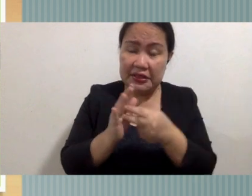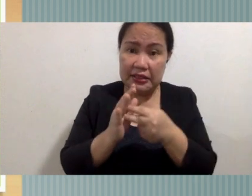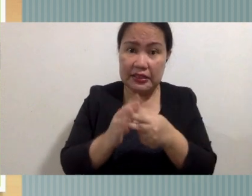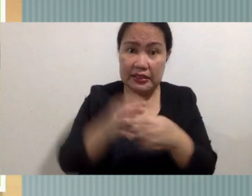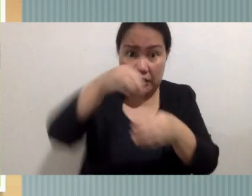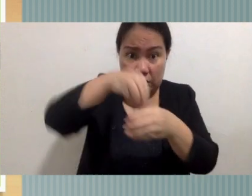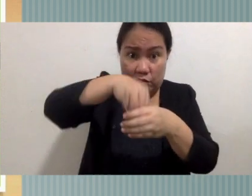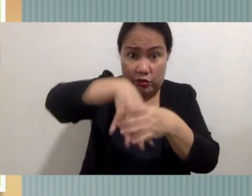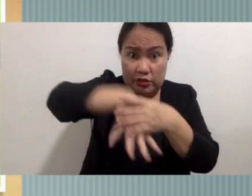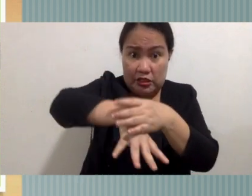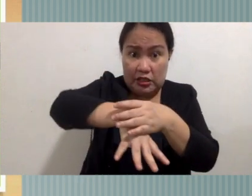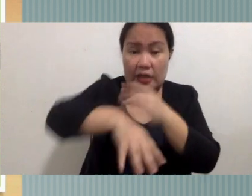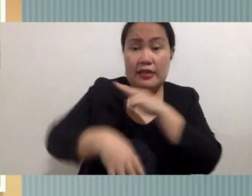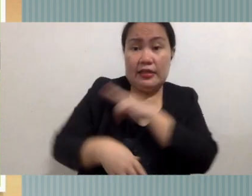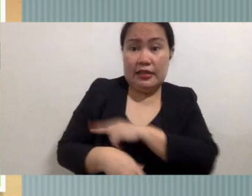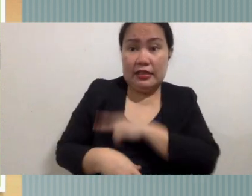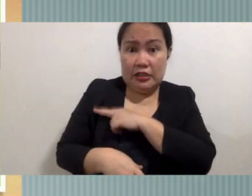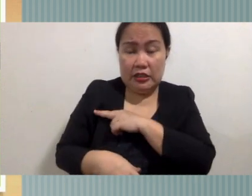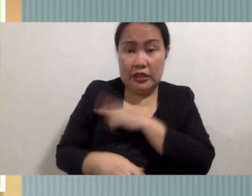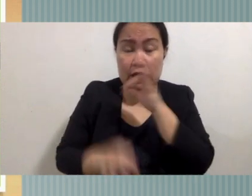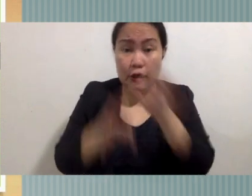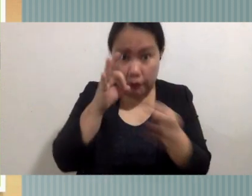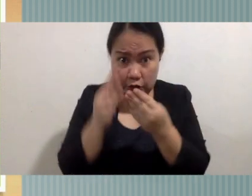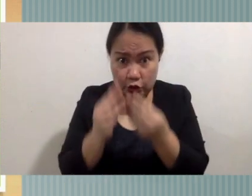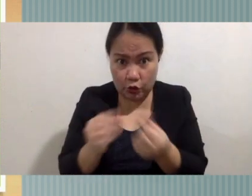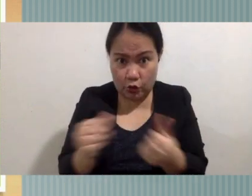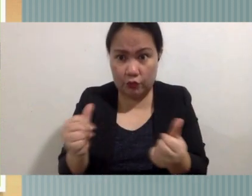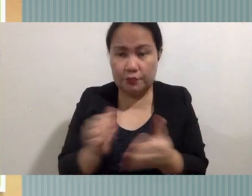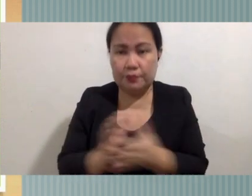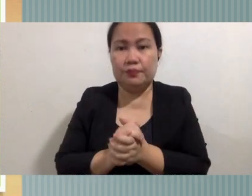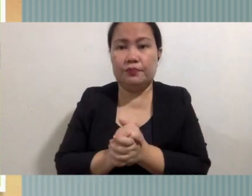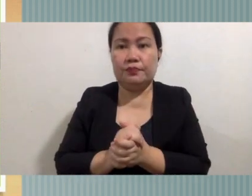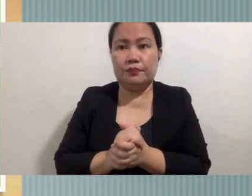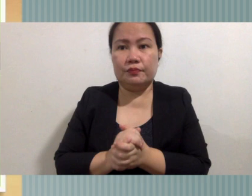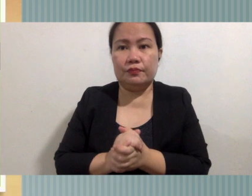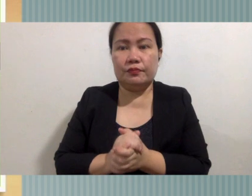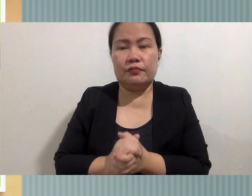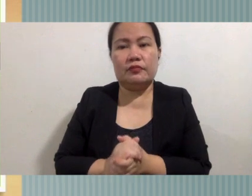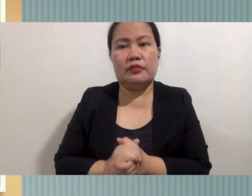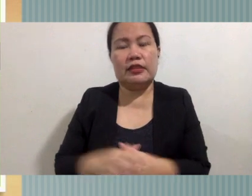sa quadratic formula kapag nag-solve ka nito.